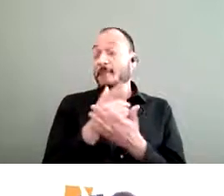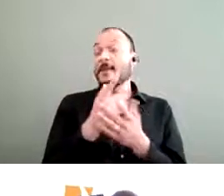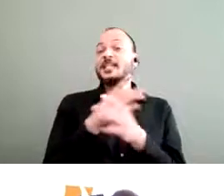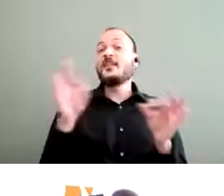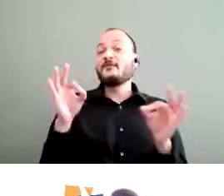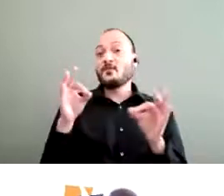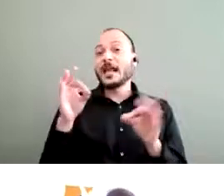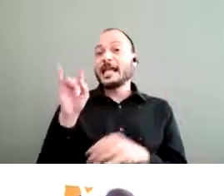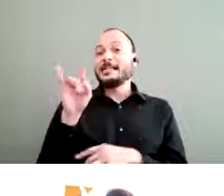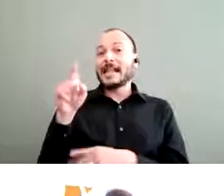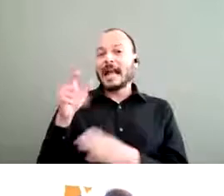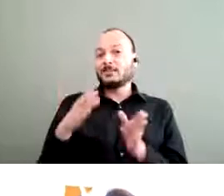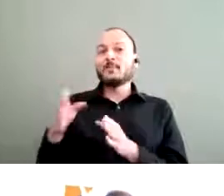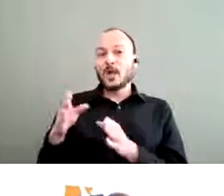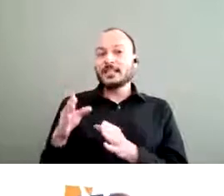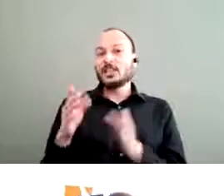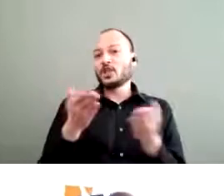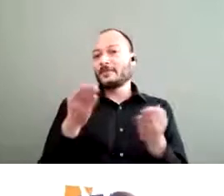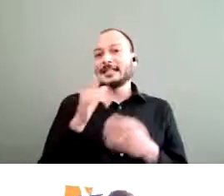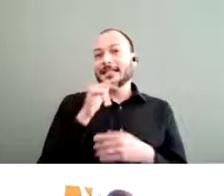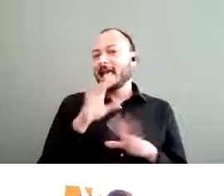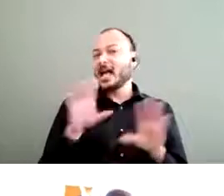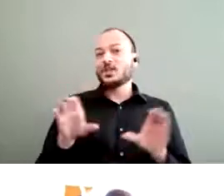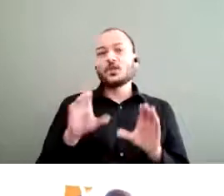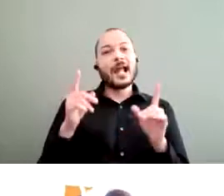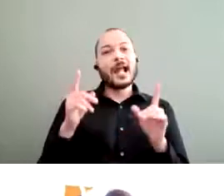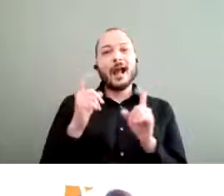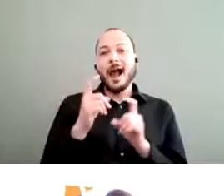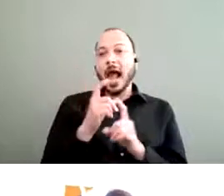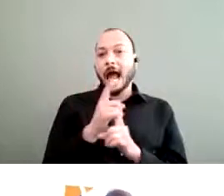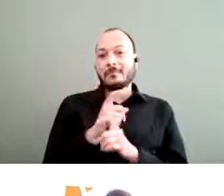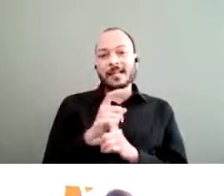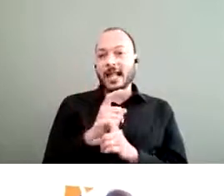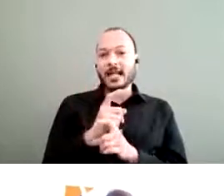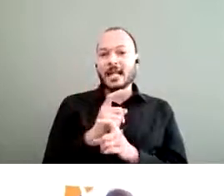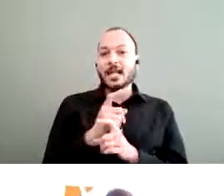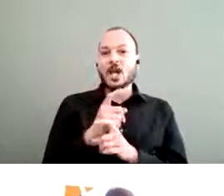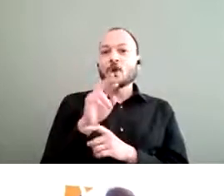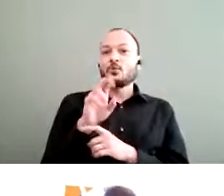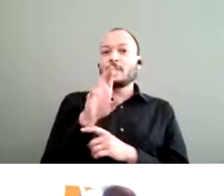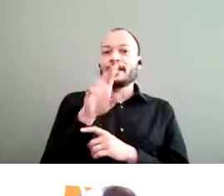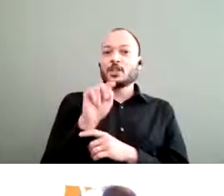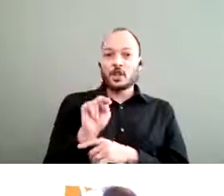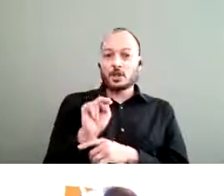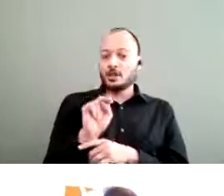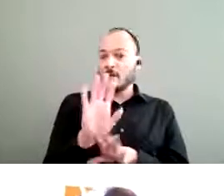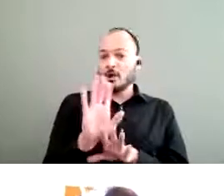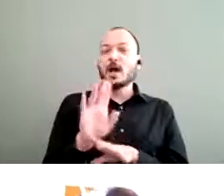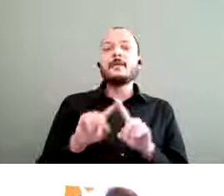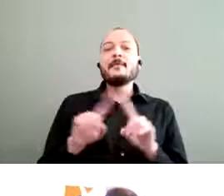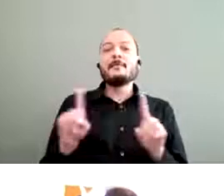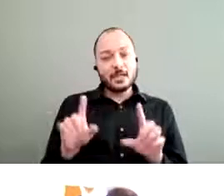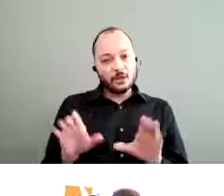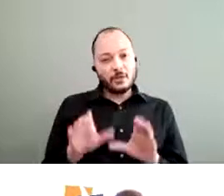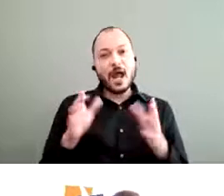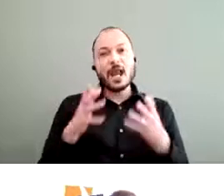services. They won't do any complicated returns, but they do a lot of